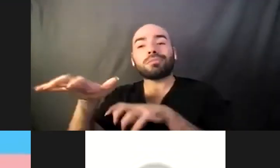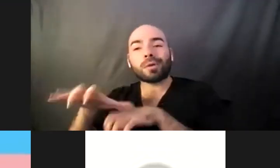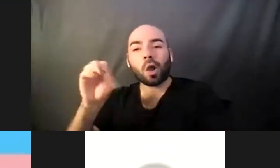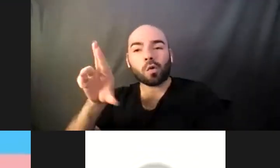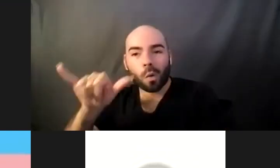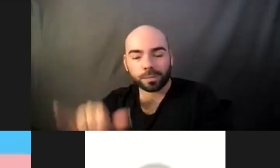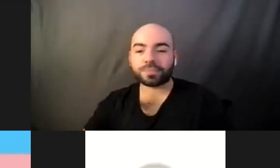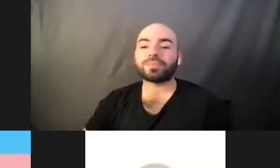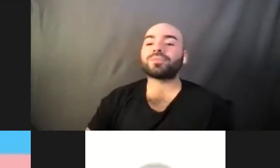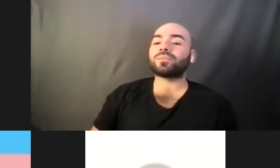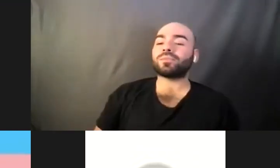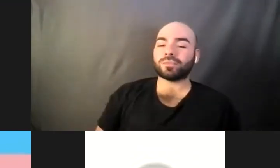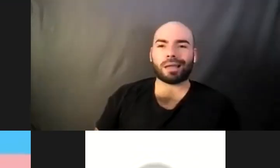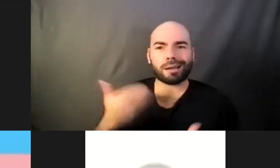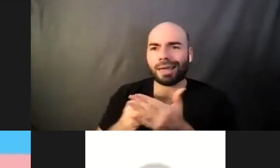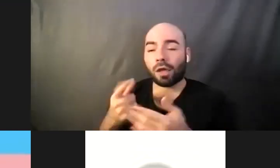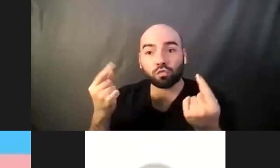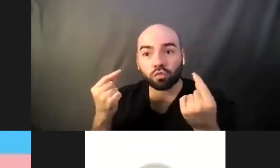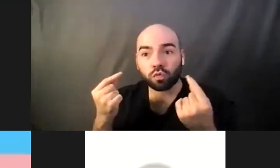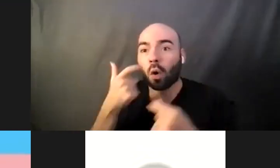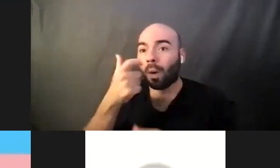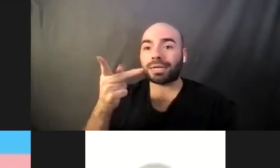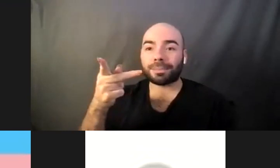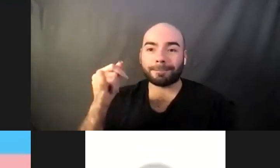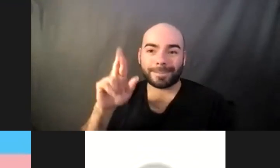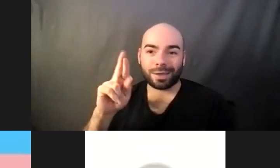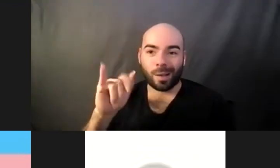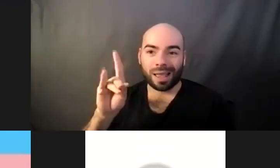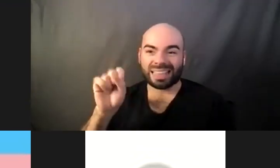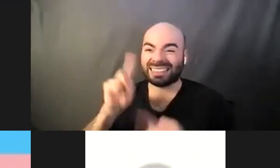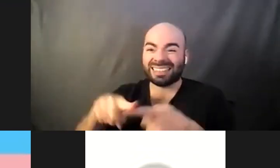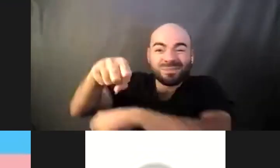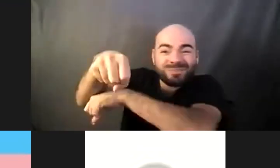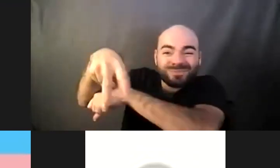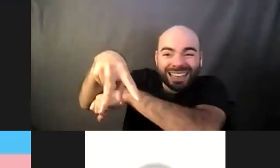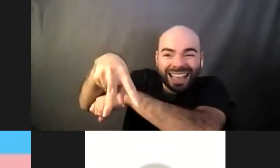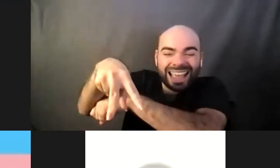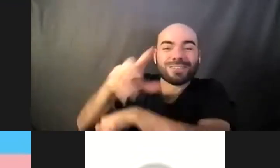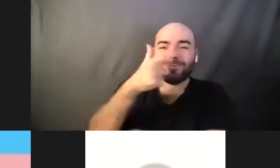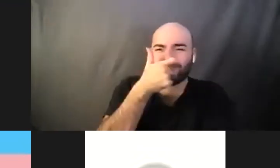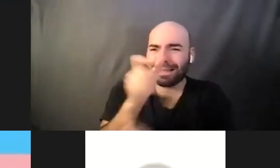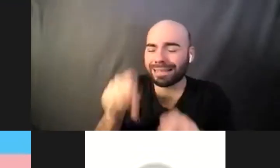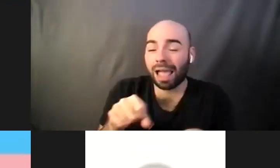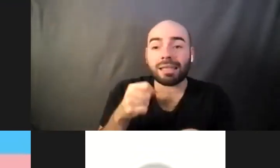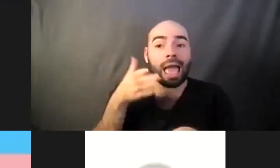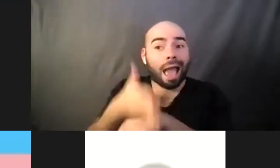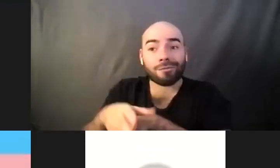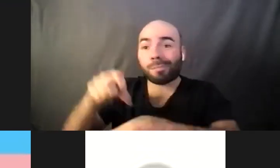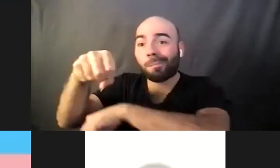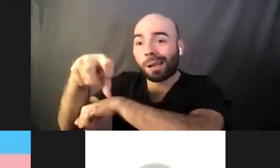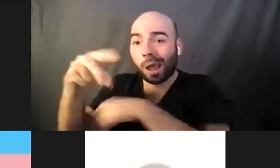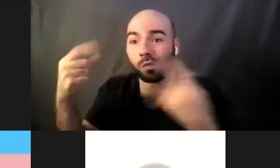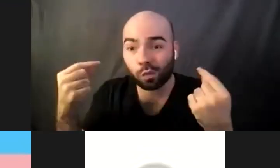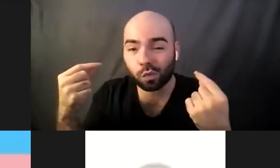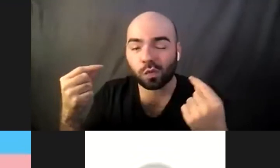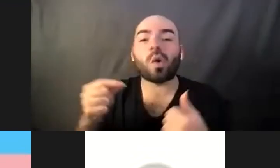Dosti. Again, you can catch Pier Kids until midnight tonight. And then after midnight, we're opening A Journey of Mona